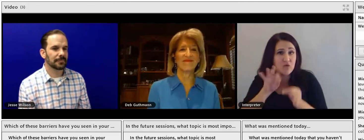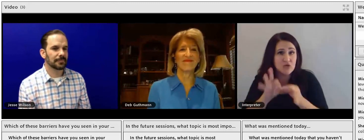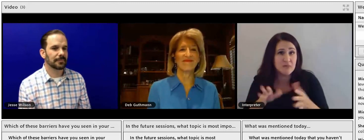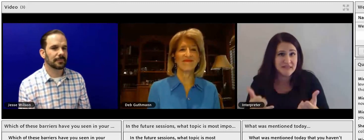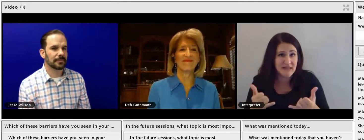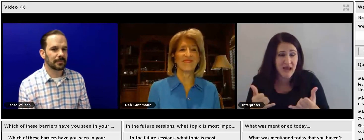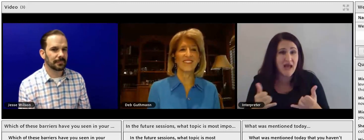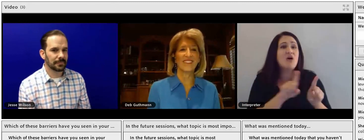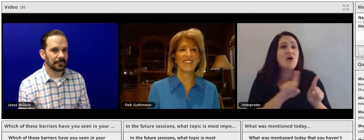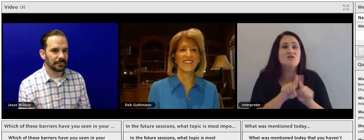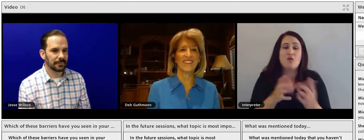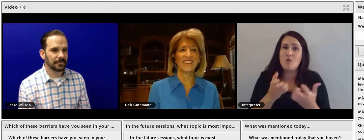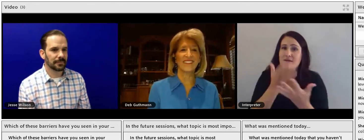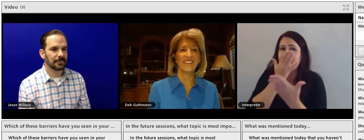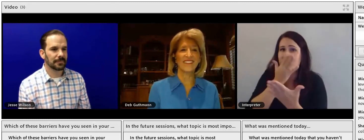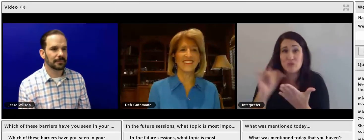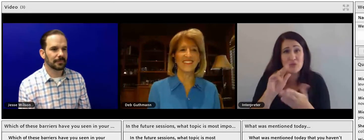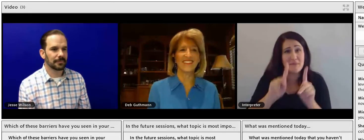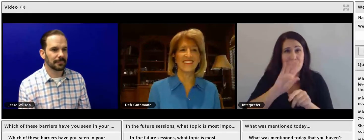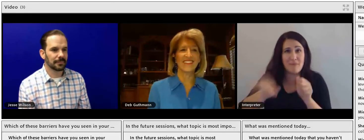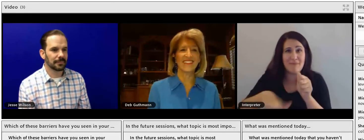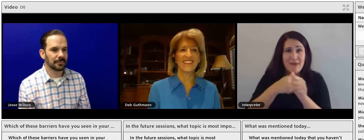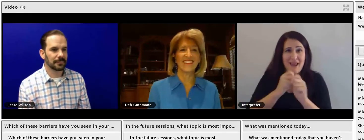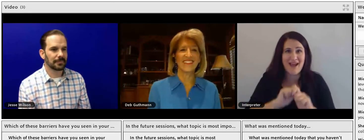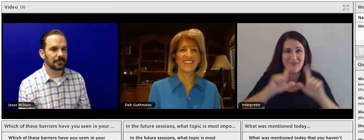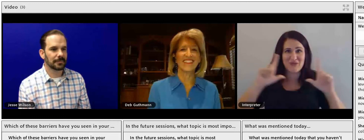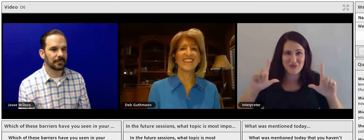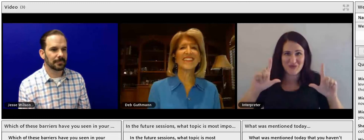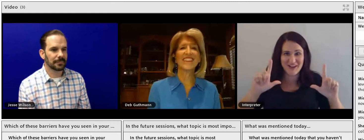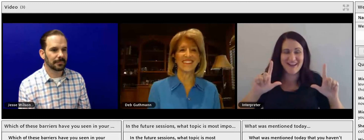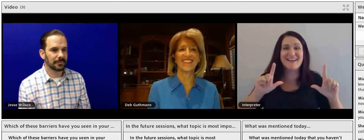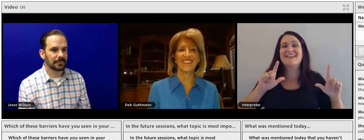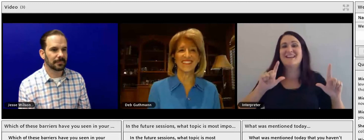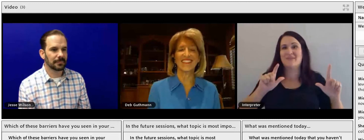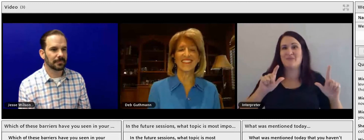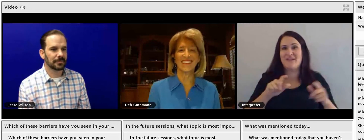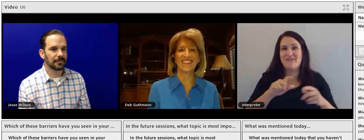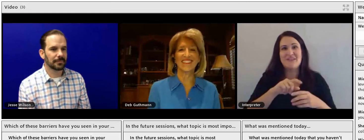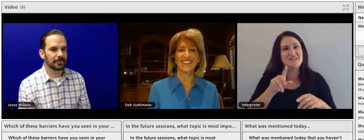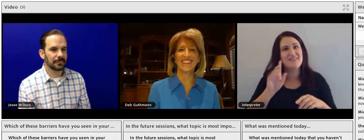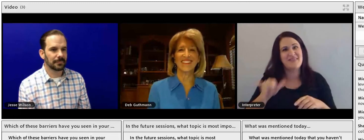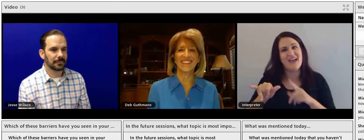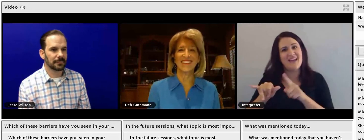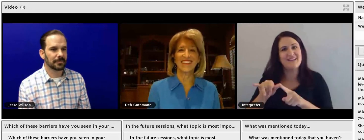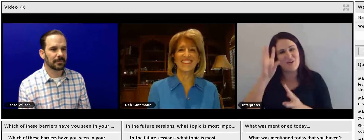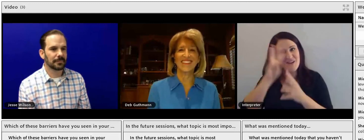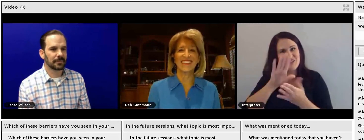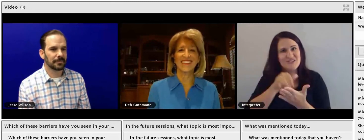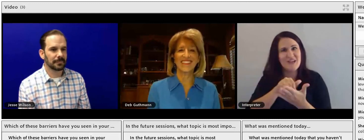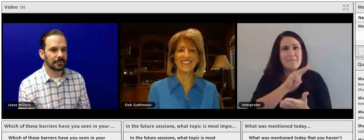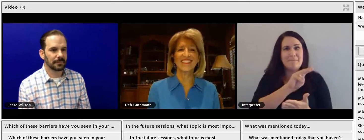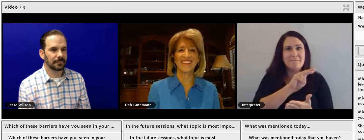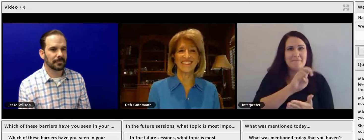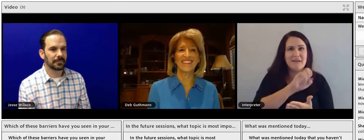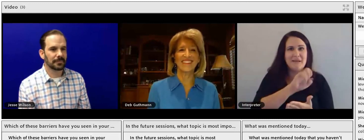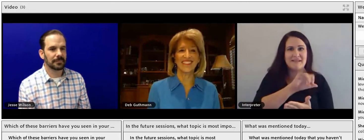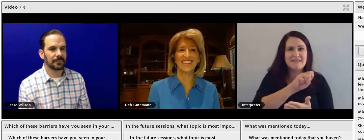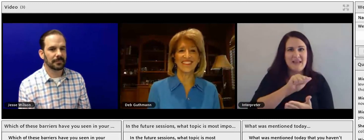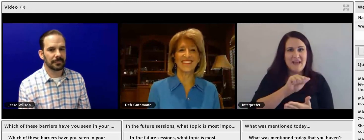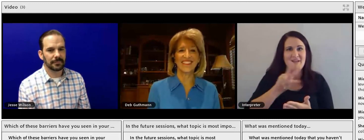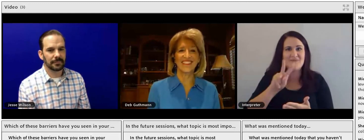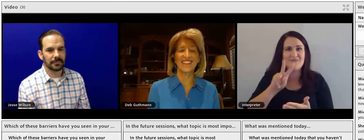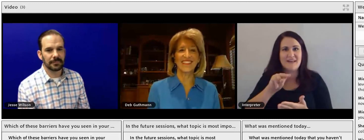And special thanks to the people behind the screen. We have the C4 Innovation Center, Melissa and Vanessa, who've worked really hard with us to